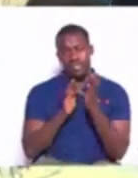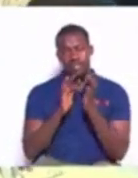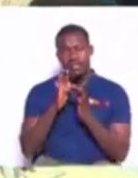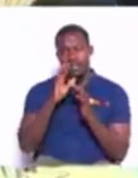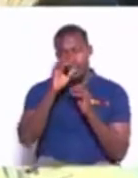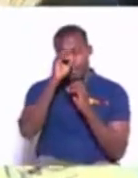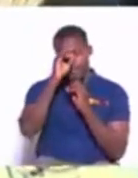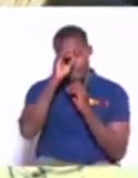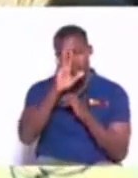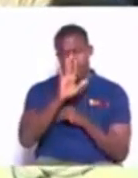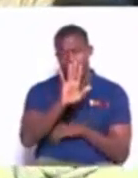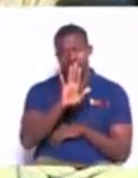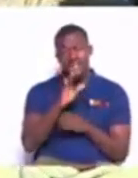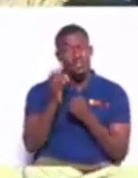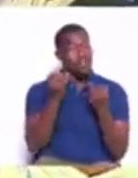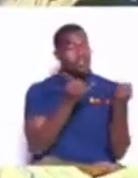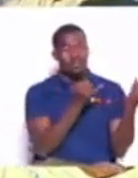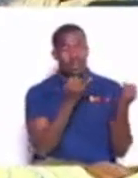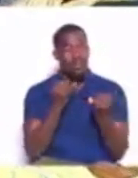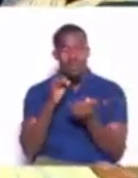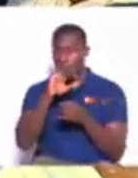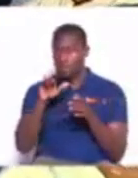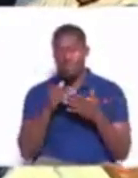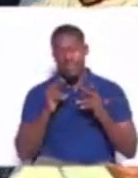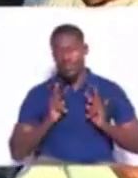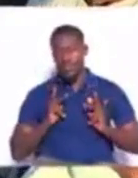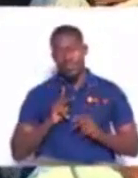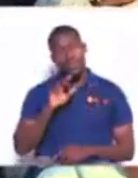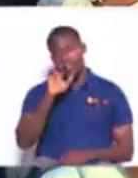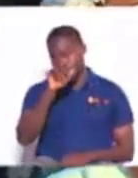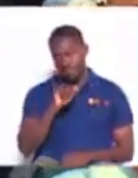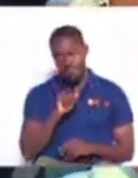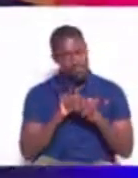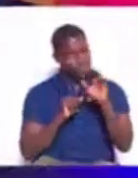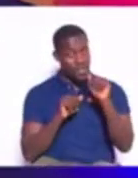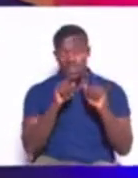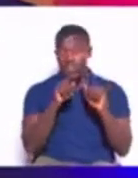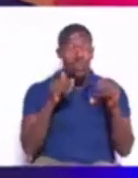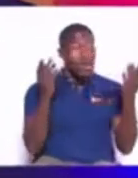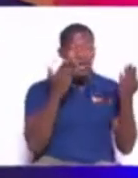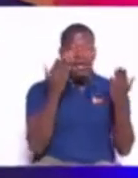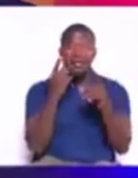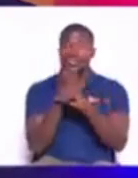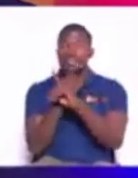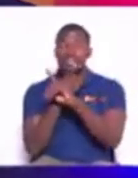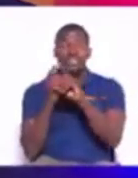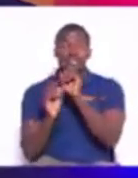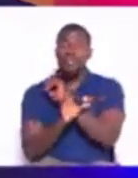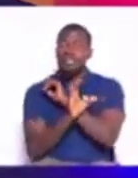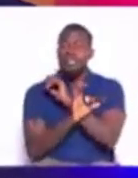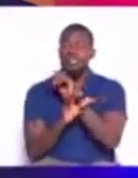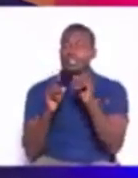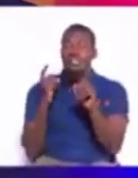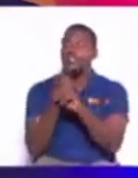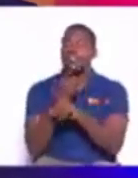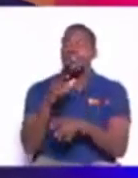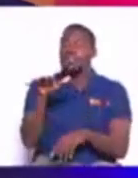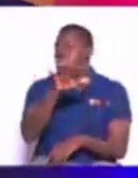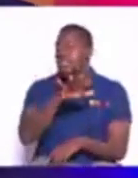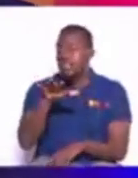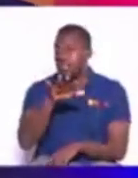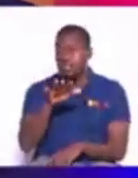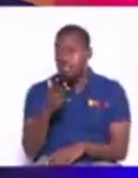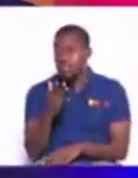inviting three groups to come tonight. Wherever you are watching, I want you to come. Wherever you are